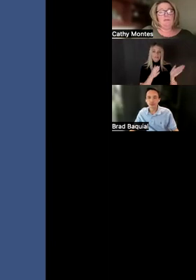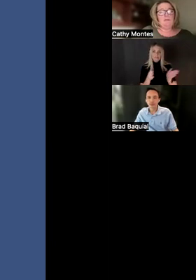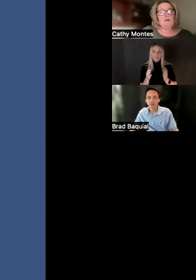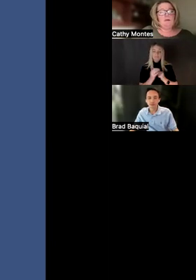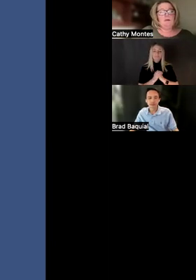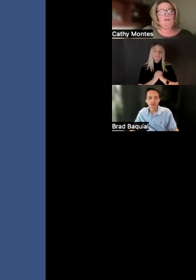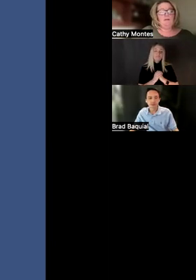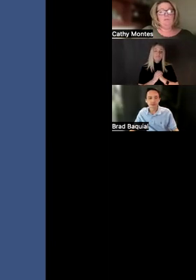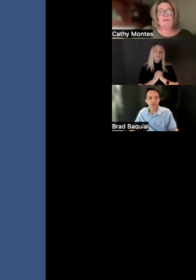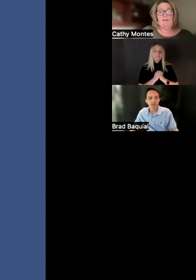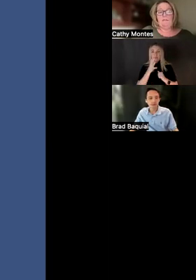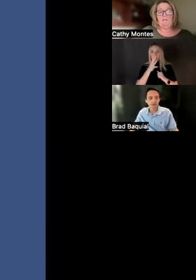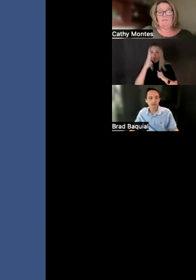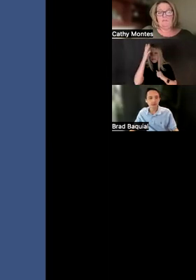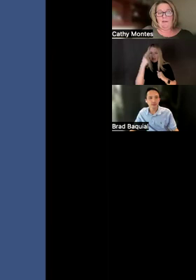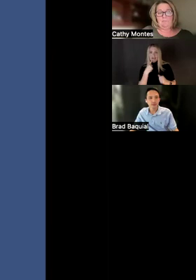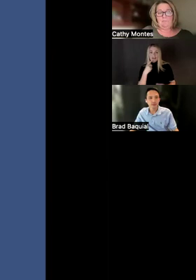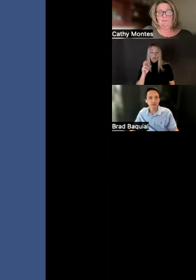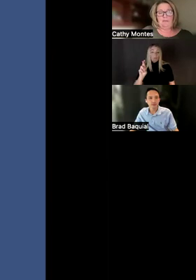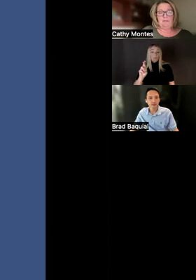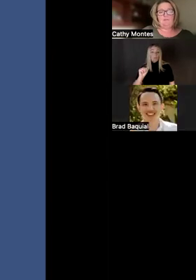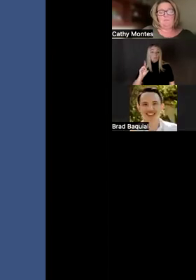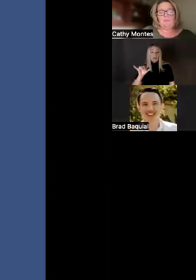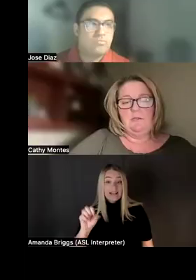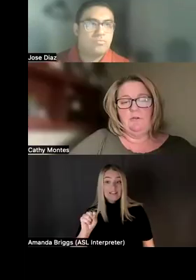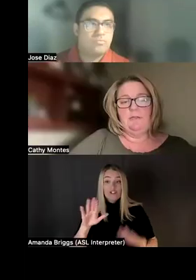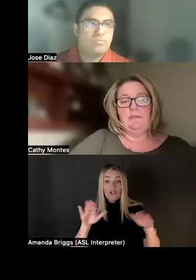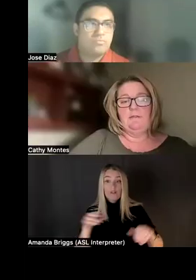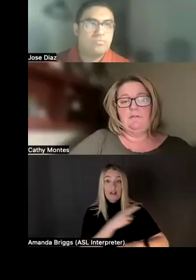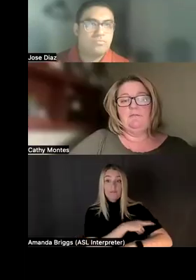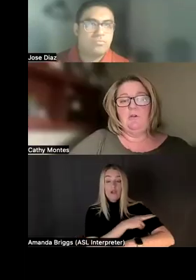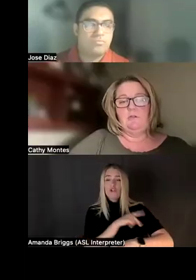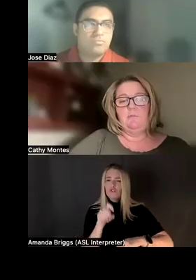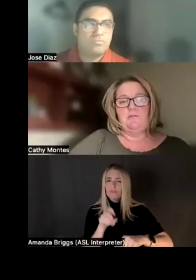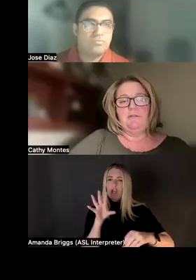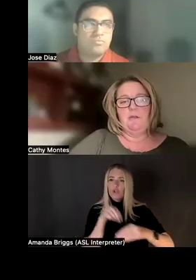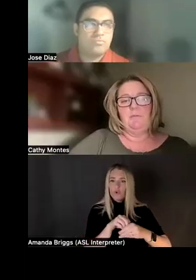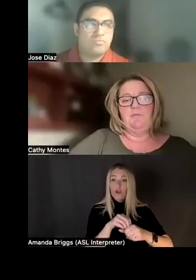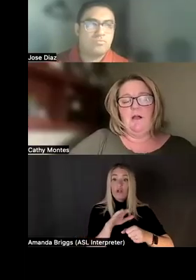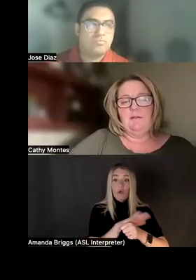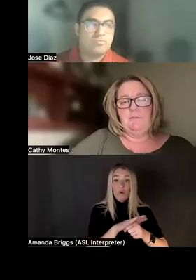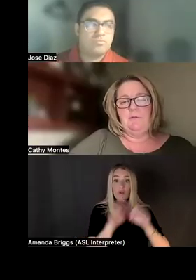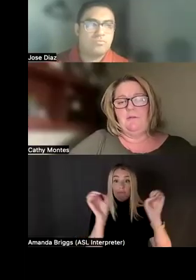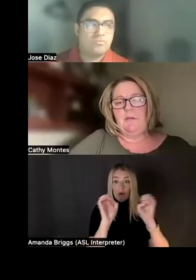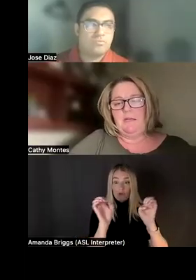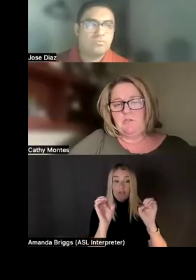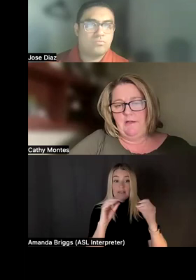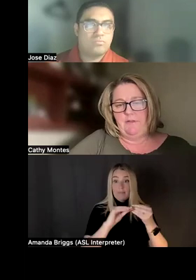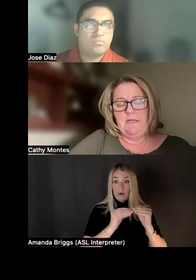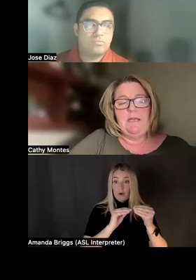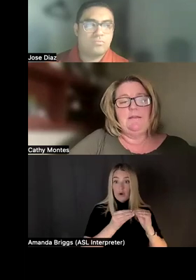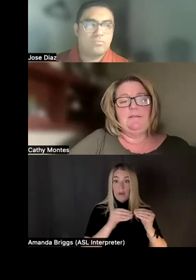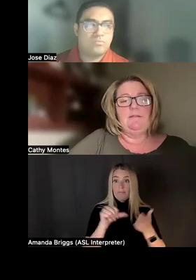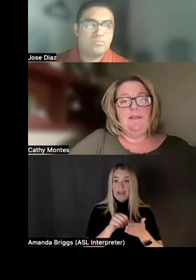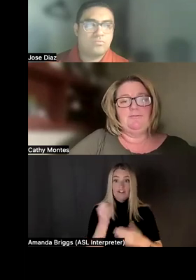is parent said Rady's Children's Hospital San Diego should be included in the list of local emergency numbers for hospitals on page